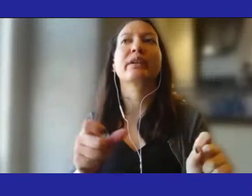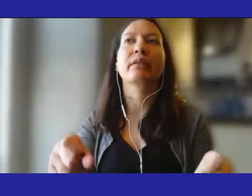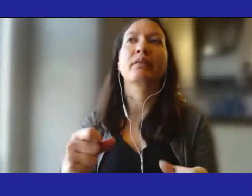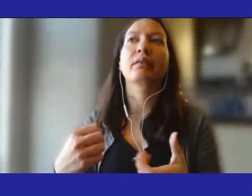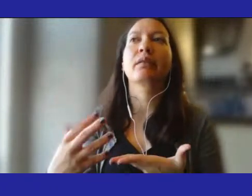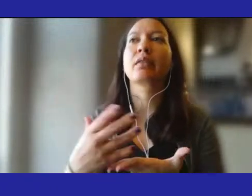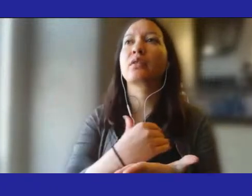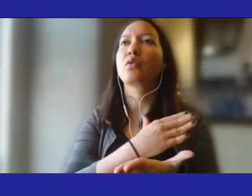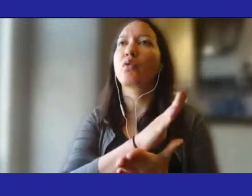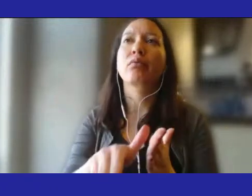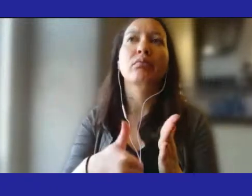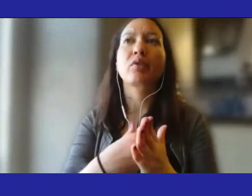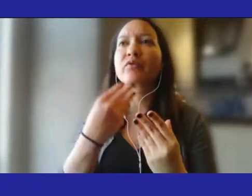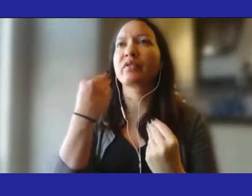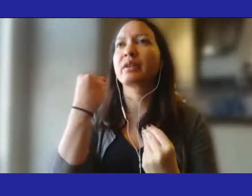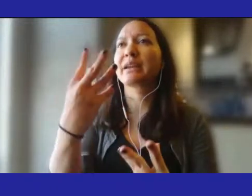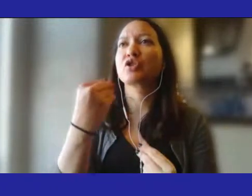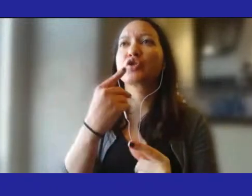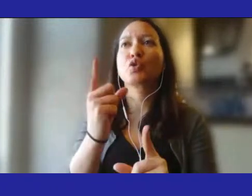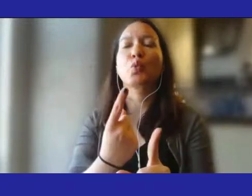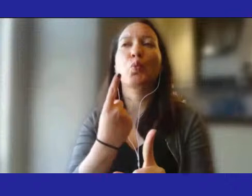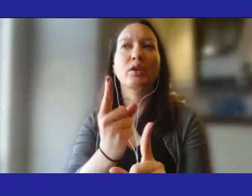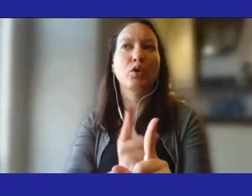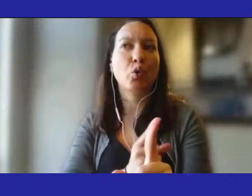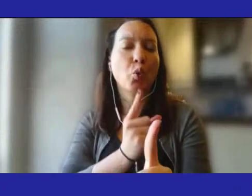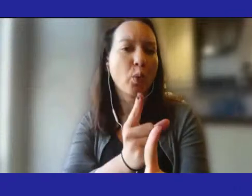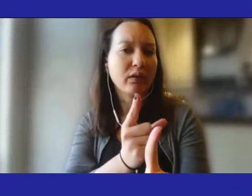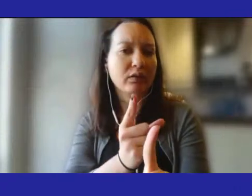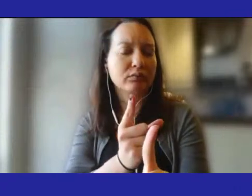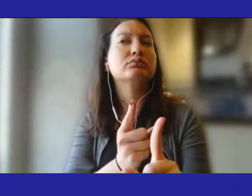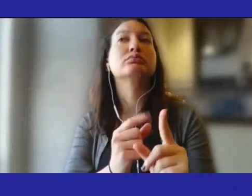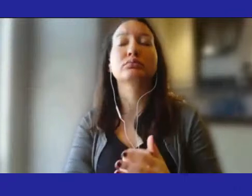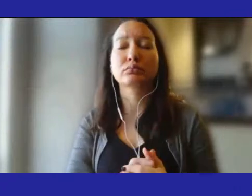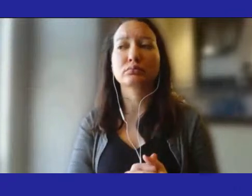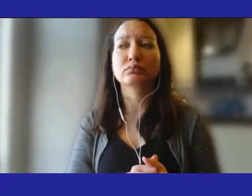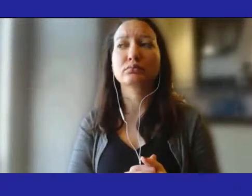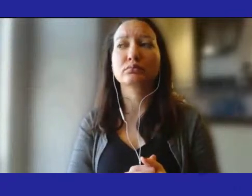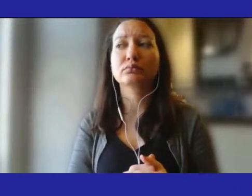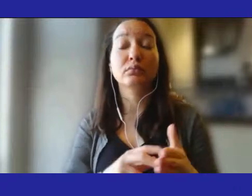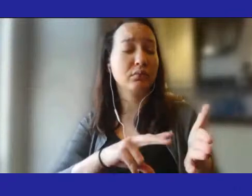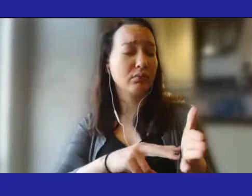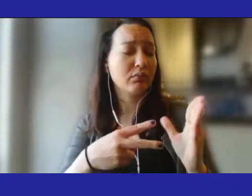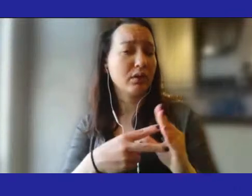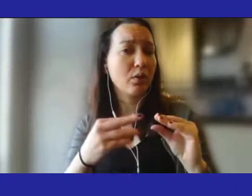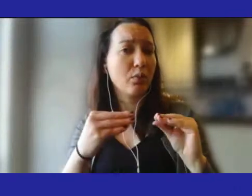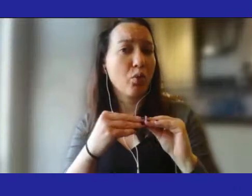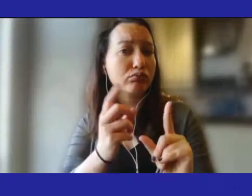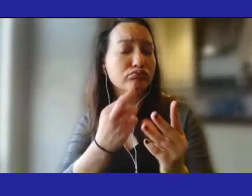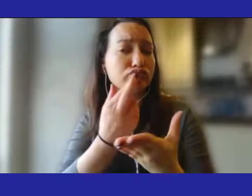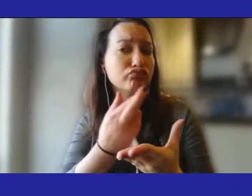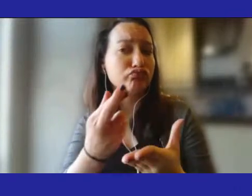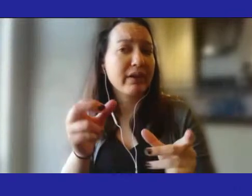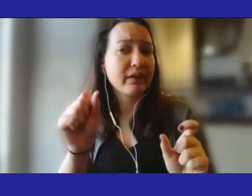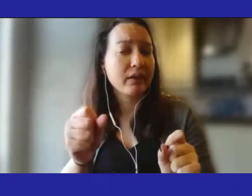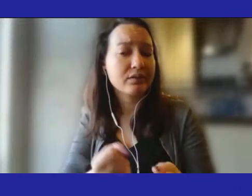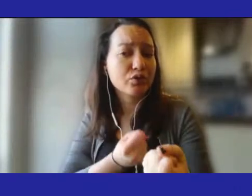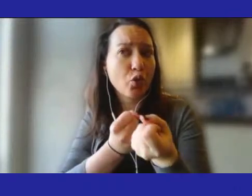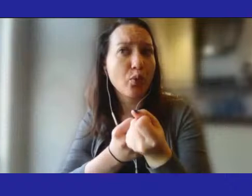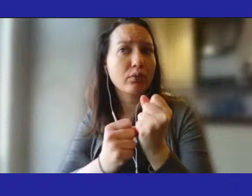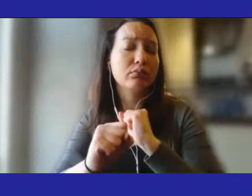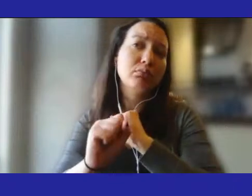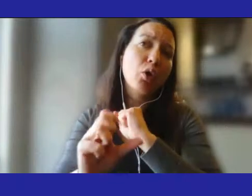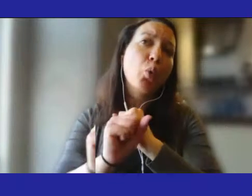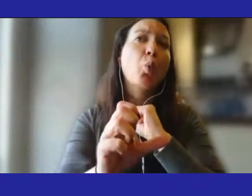that information in one go, which means we have more resources to support promoting the surveys and then